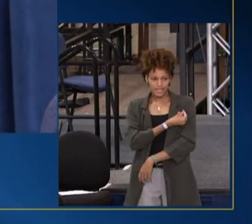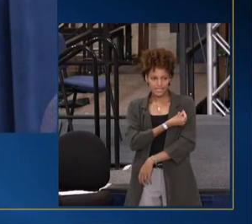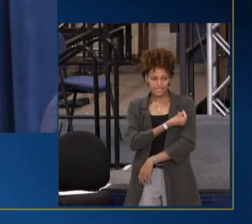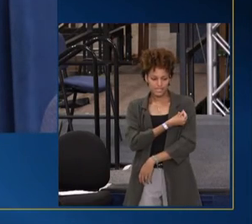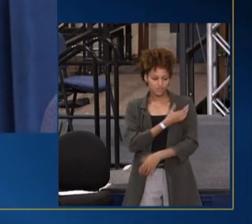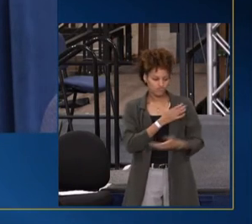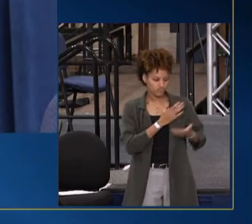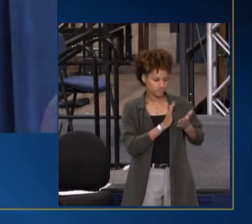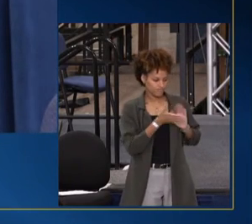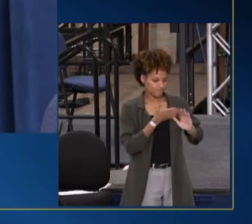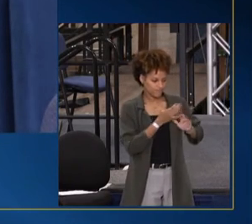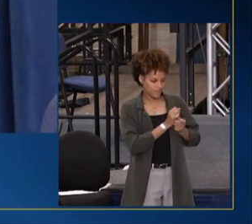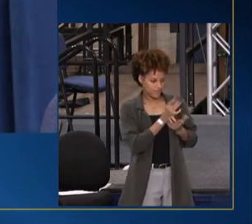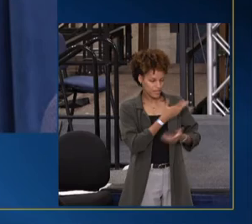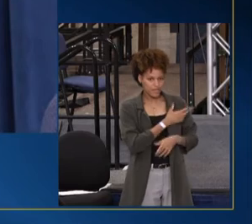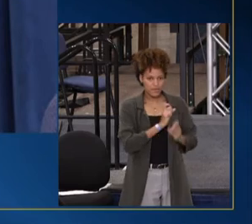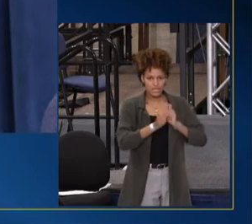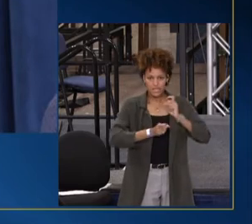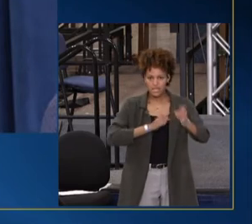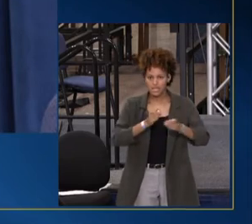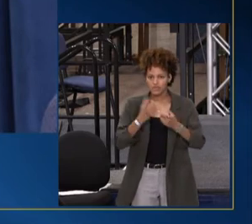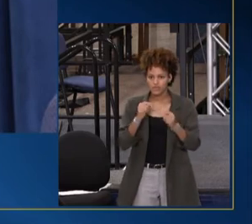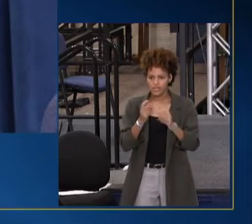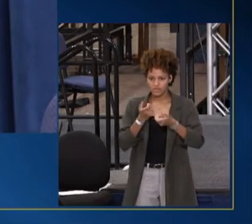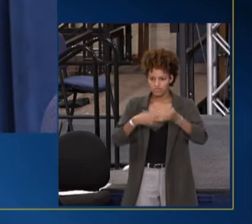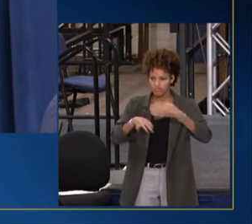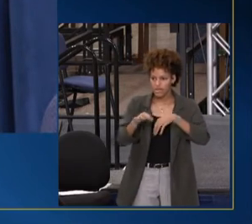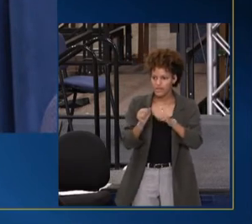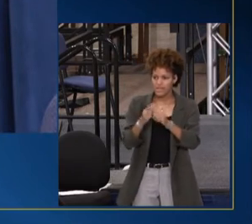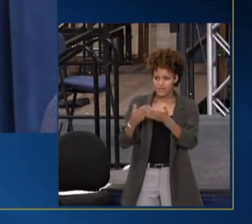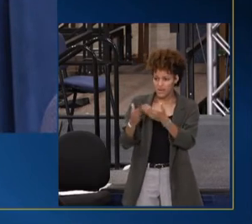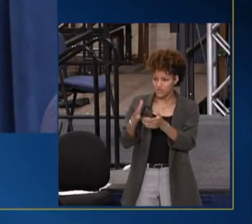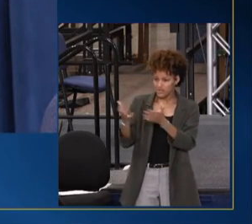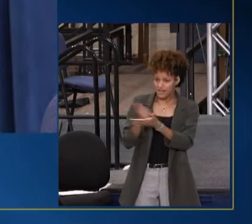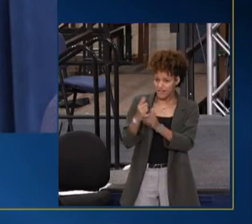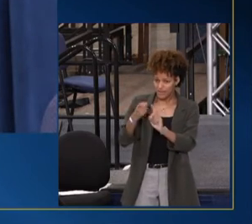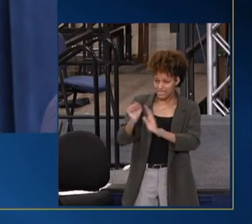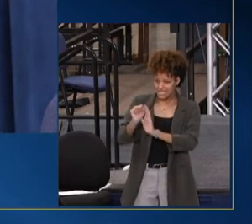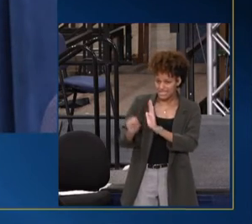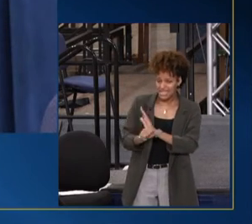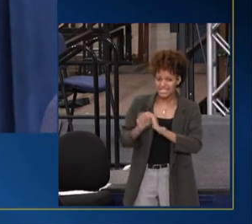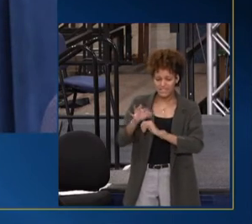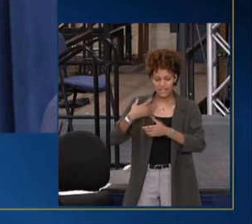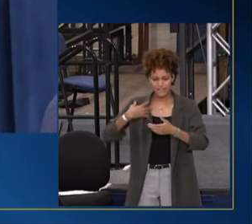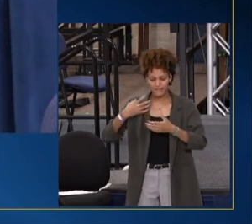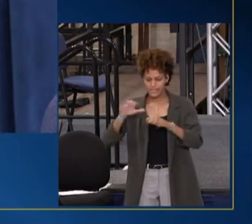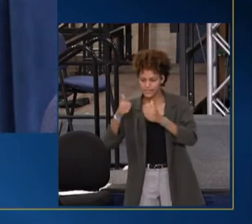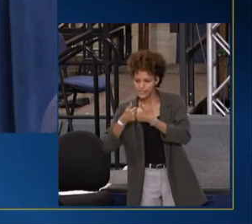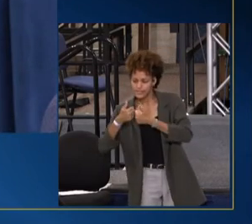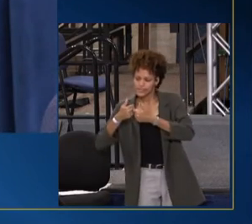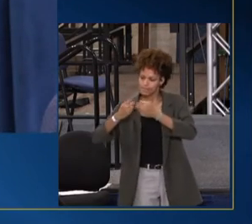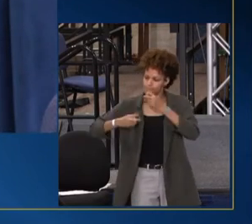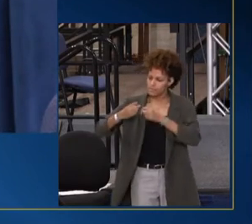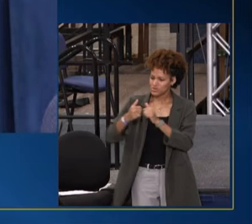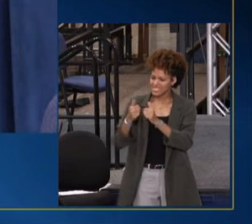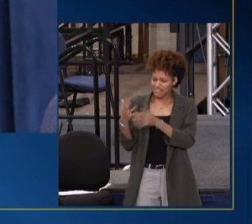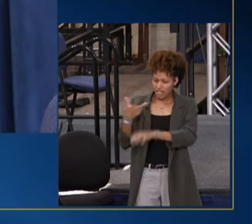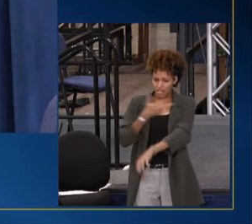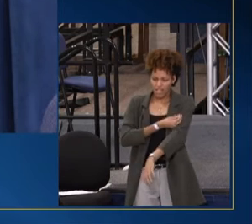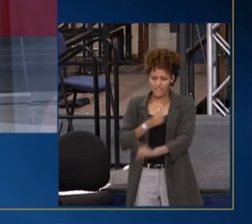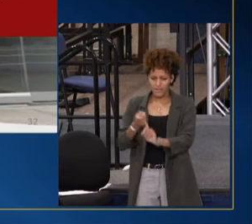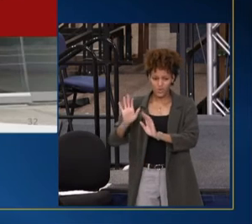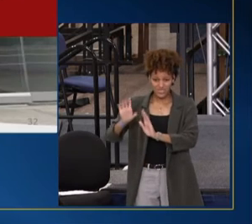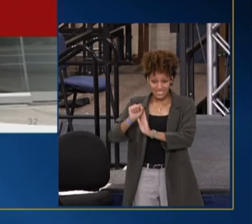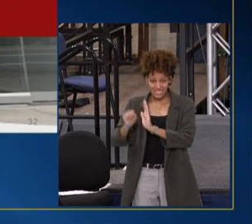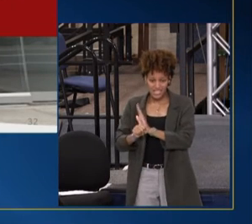to Ryan White clinics to supplement and augment what they were getting from their states. If there were issues or challenges in getting vaccine from their states,